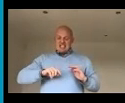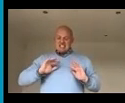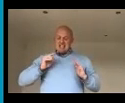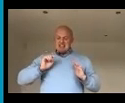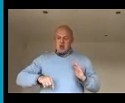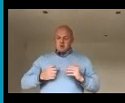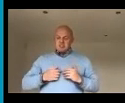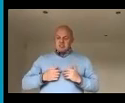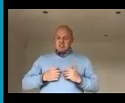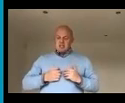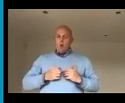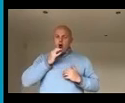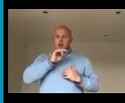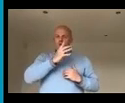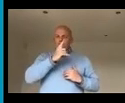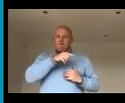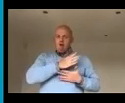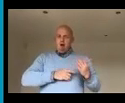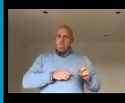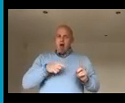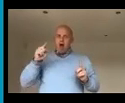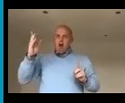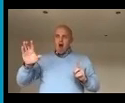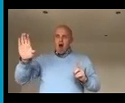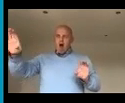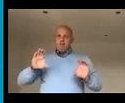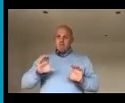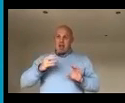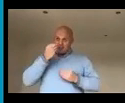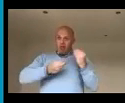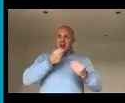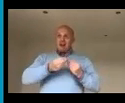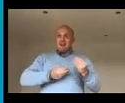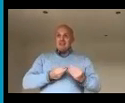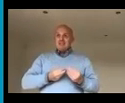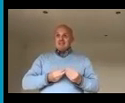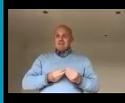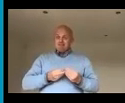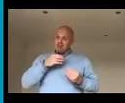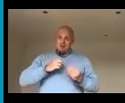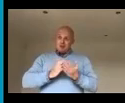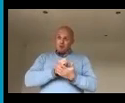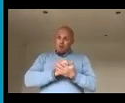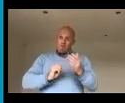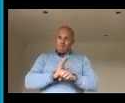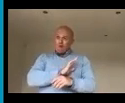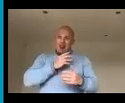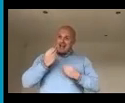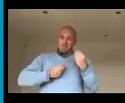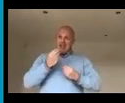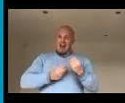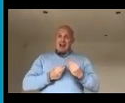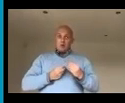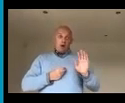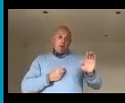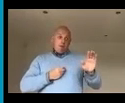that's fine. So tell us how that works. You know, you won't be penalised for saying we've got some other money coming